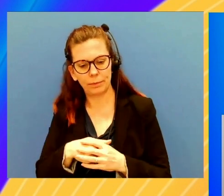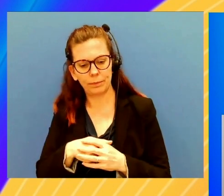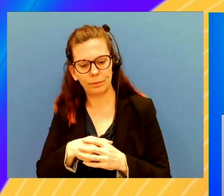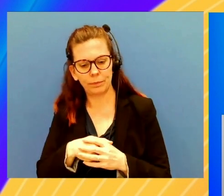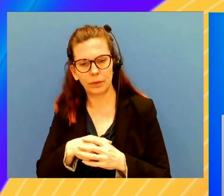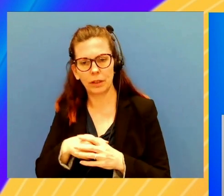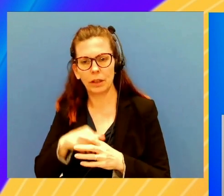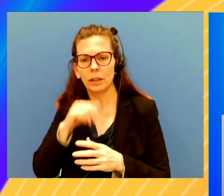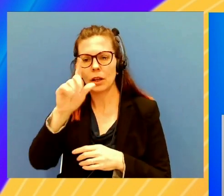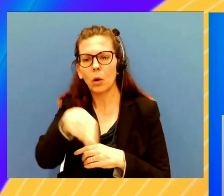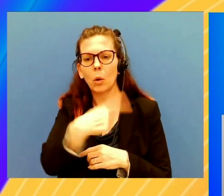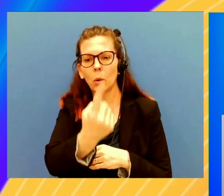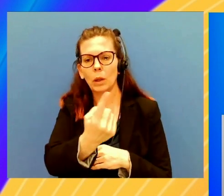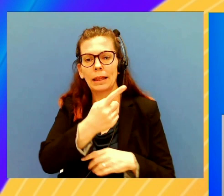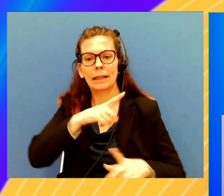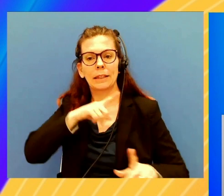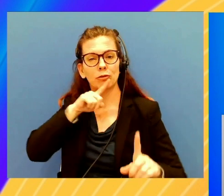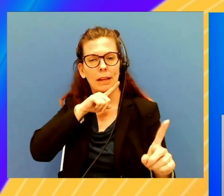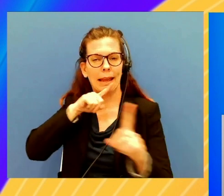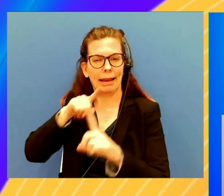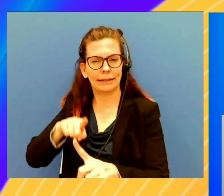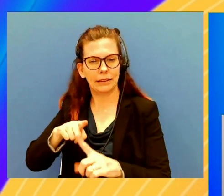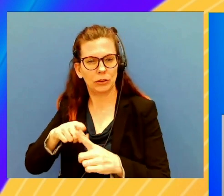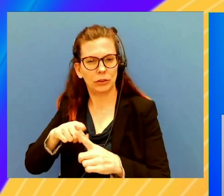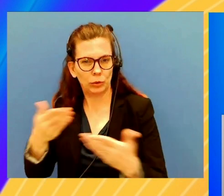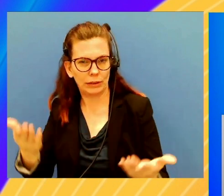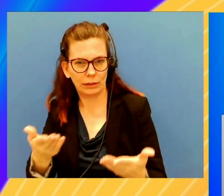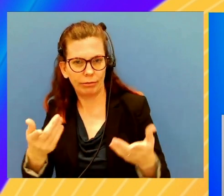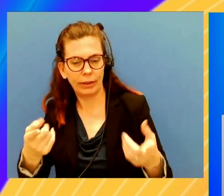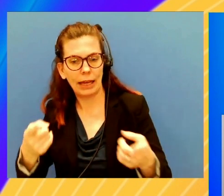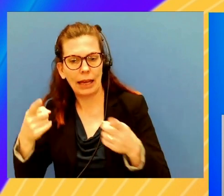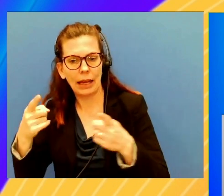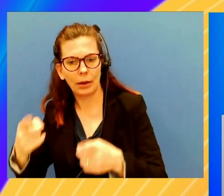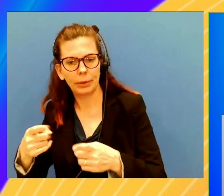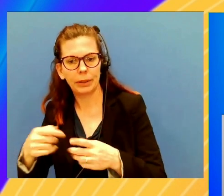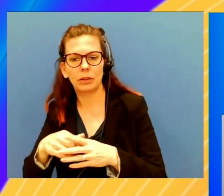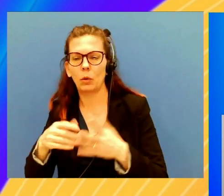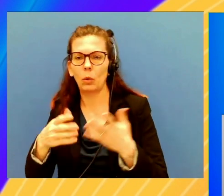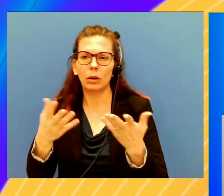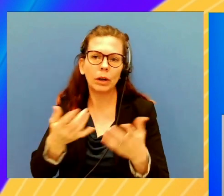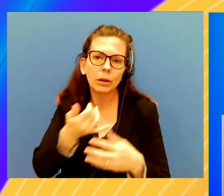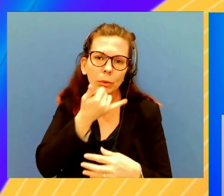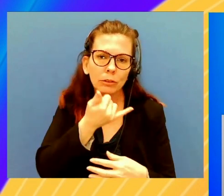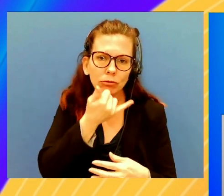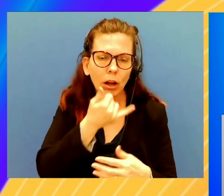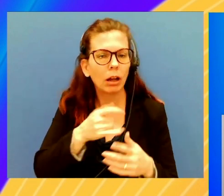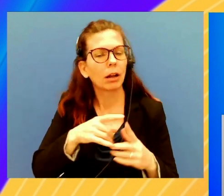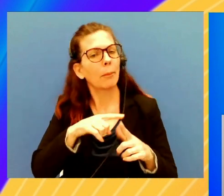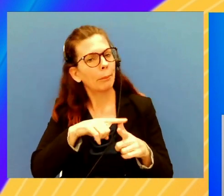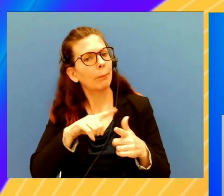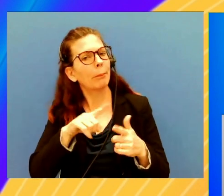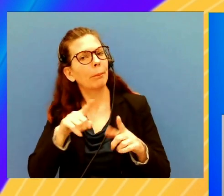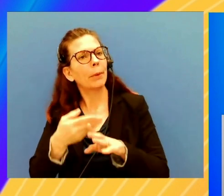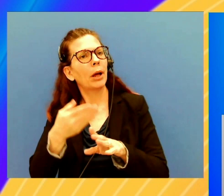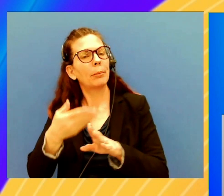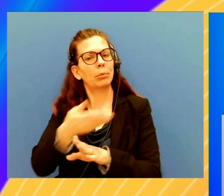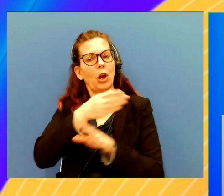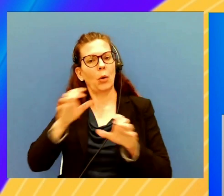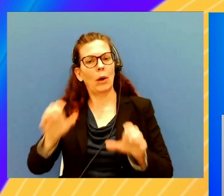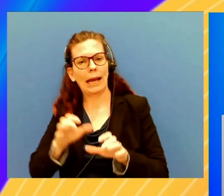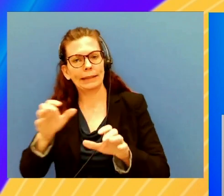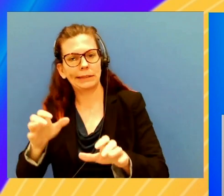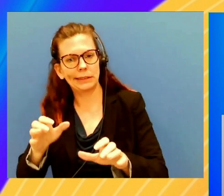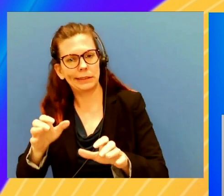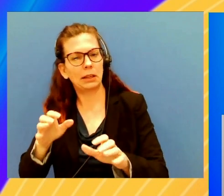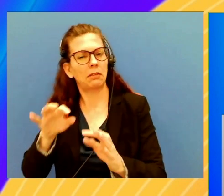not only just reacting to things that may happen and may have gone wrong, but gaining some proactive insight into